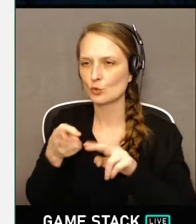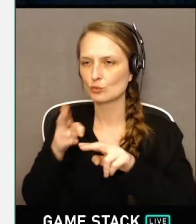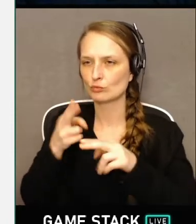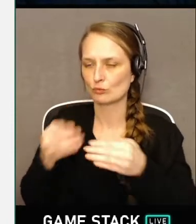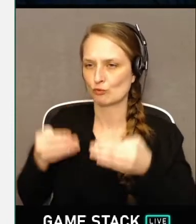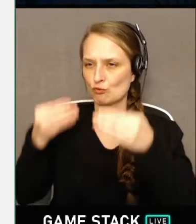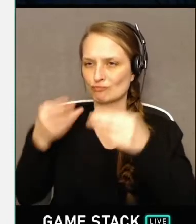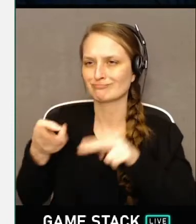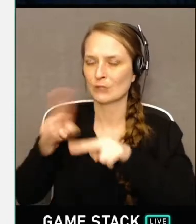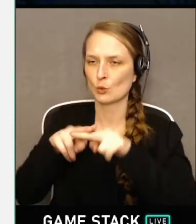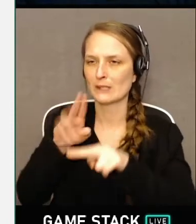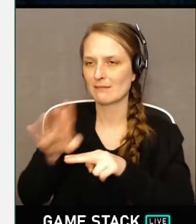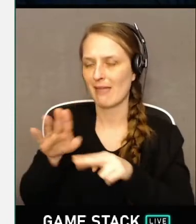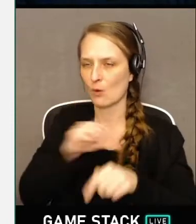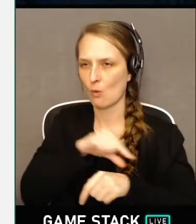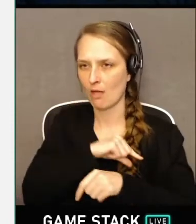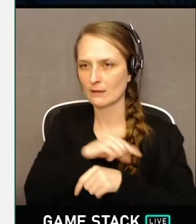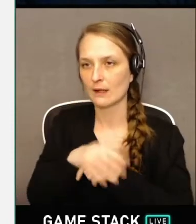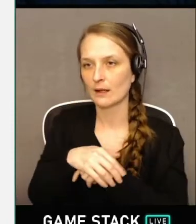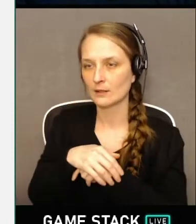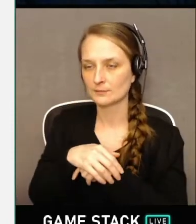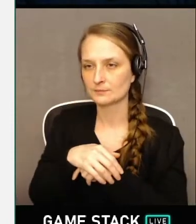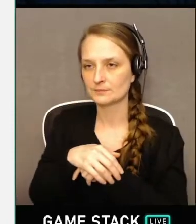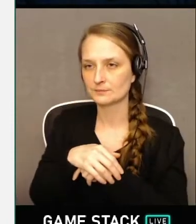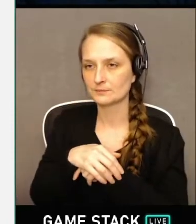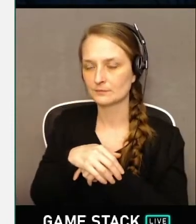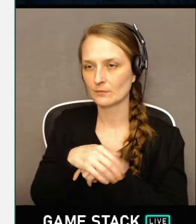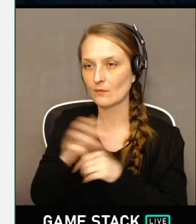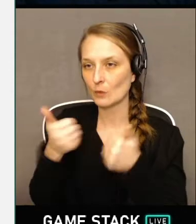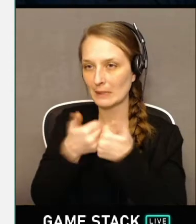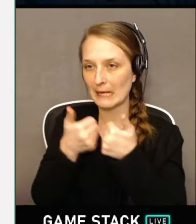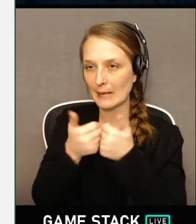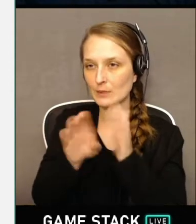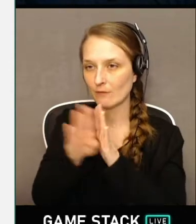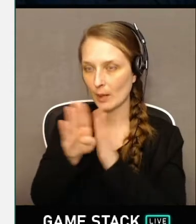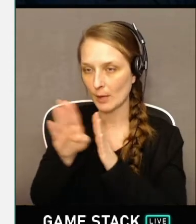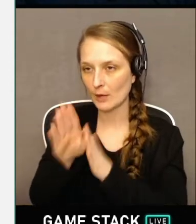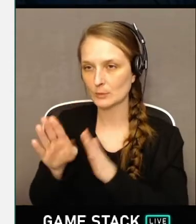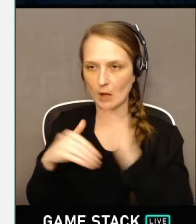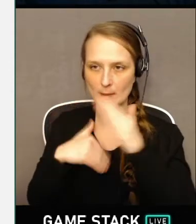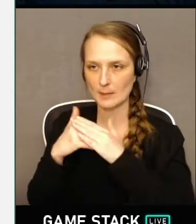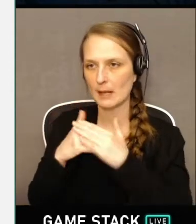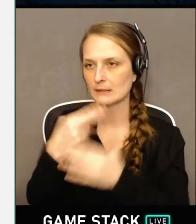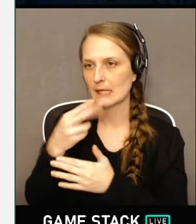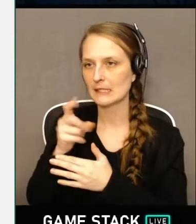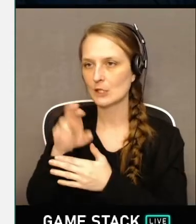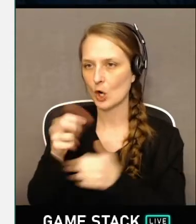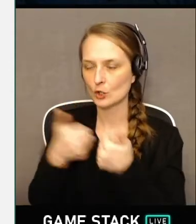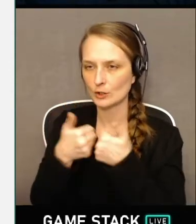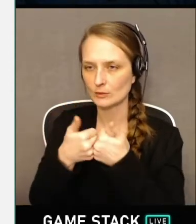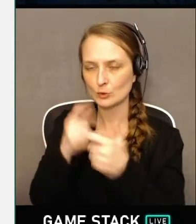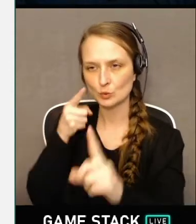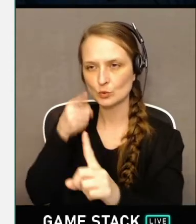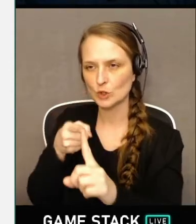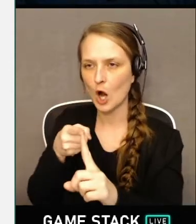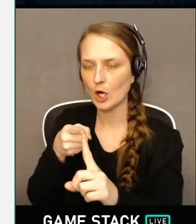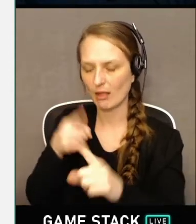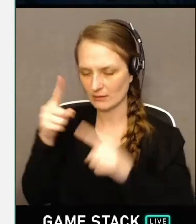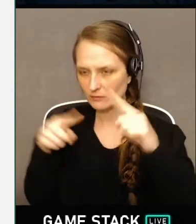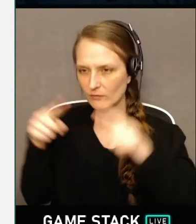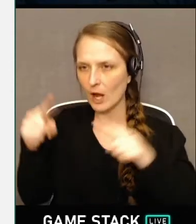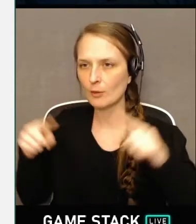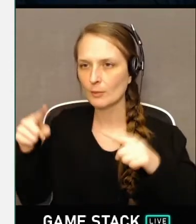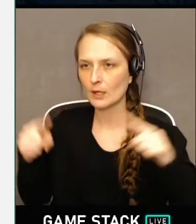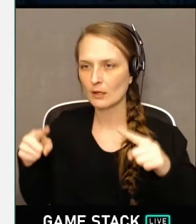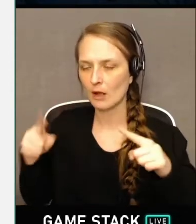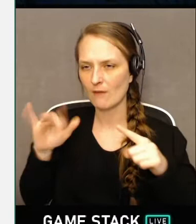quality. When we see struggles from game developers on optimizing the HDR games to target the diversity of HDR